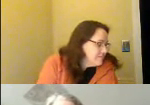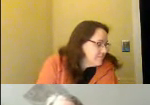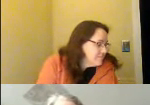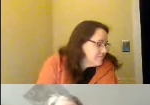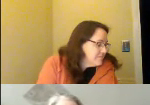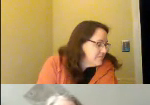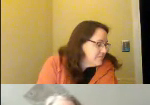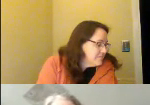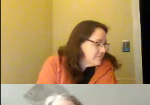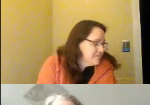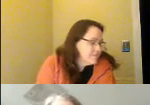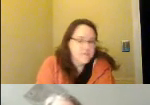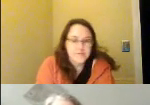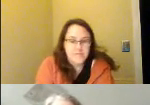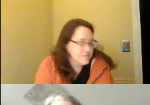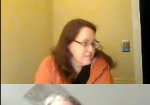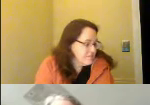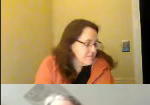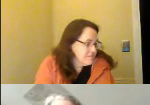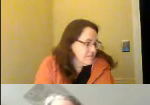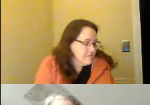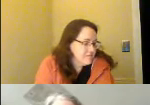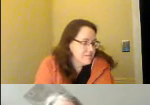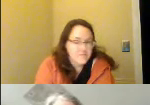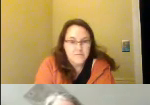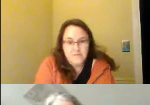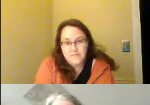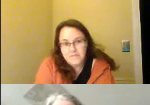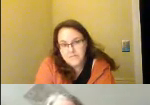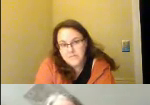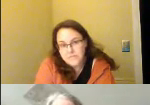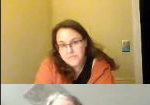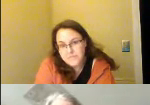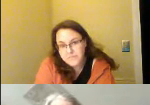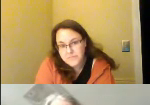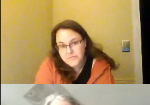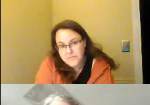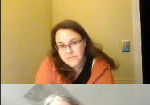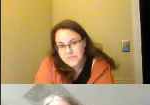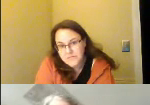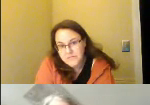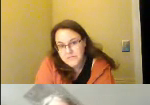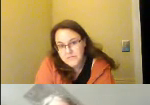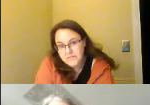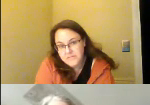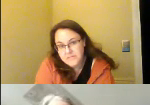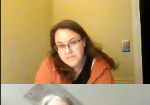So again, the concept here is providing suitable habitat